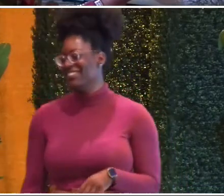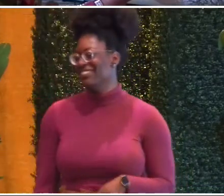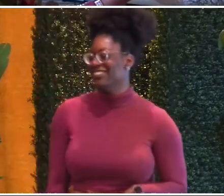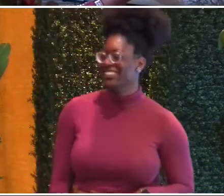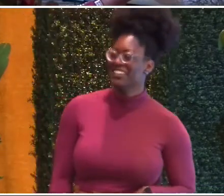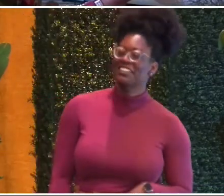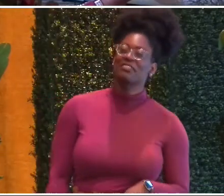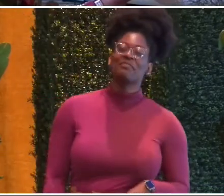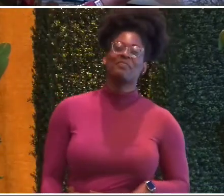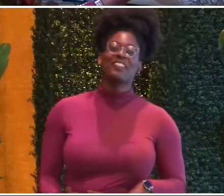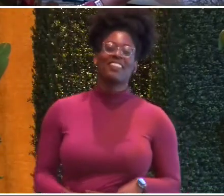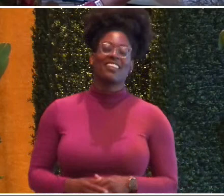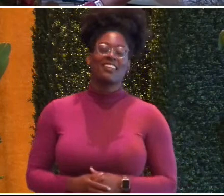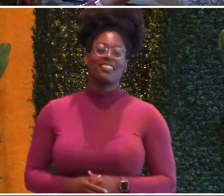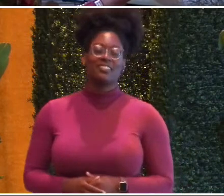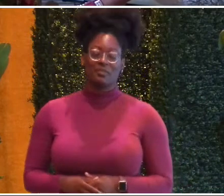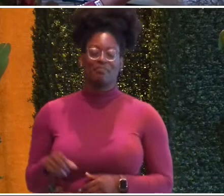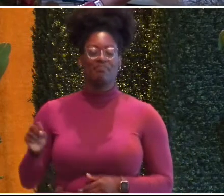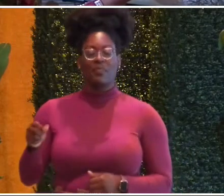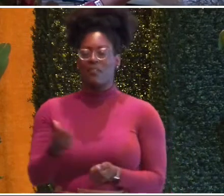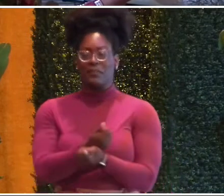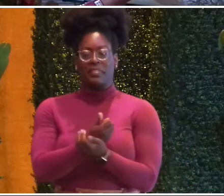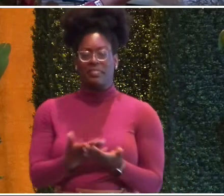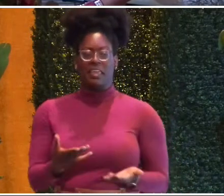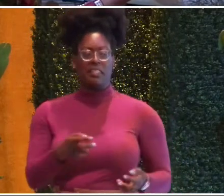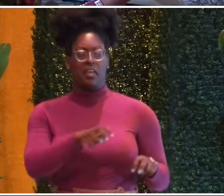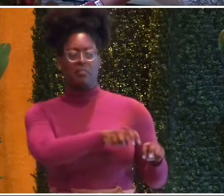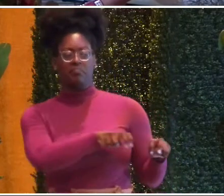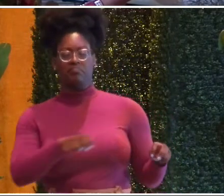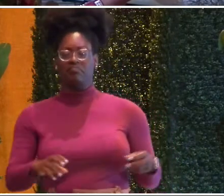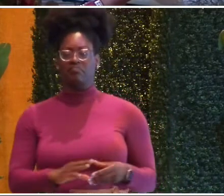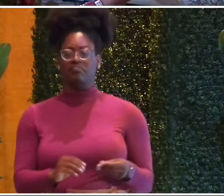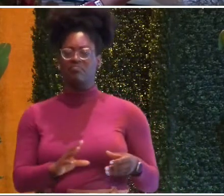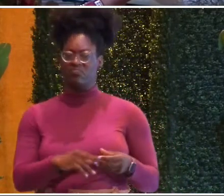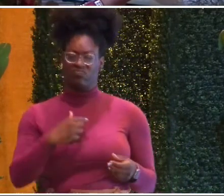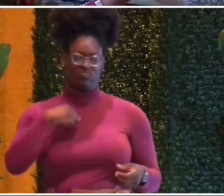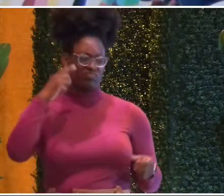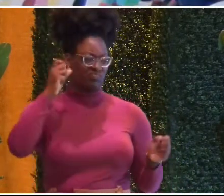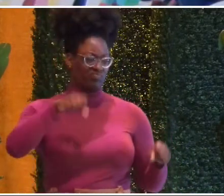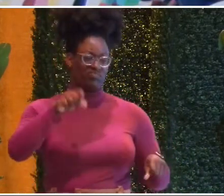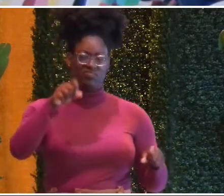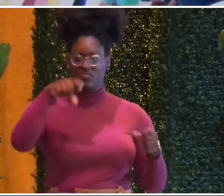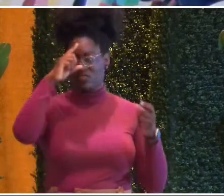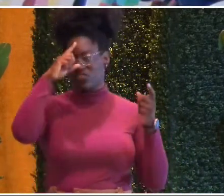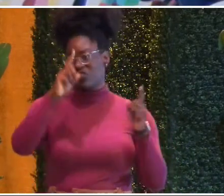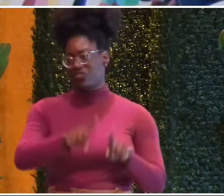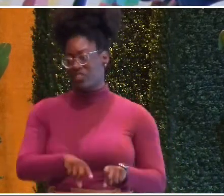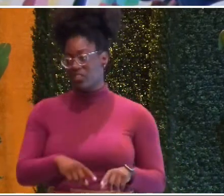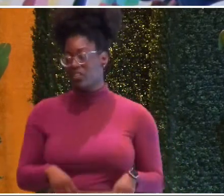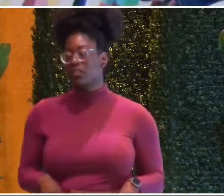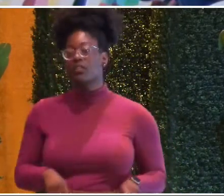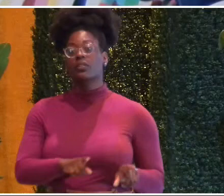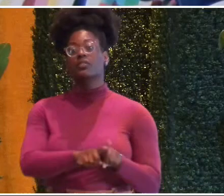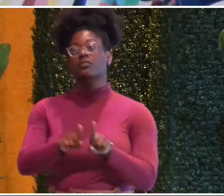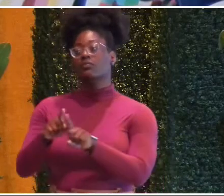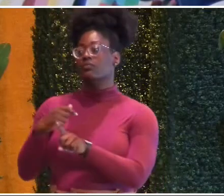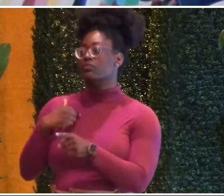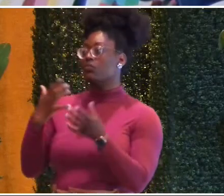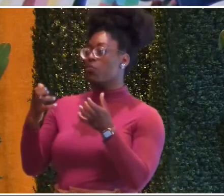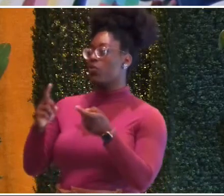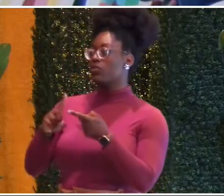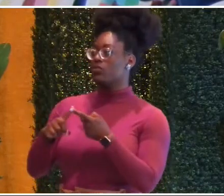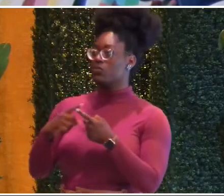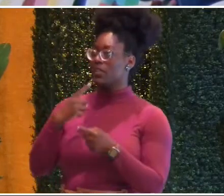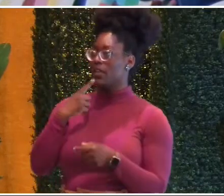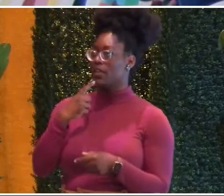been said. And I also want to offer, there's something powerful about being able to tap